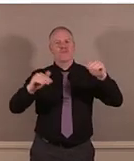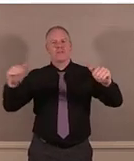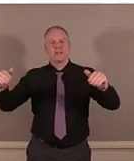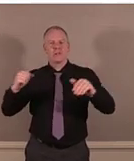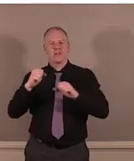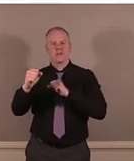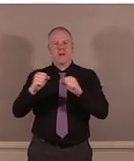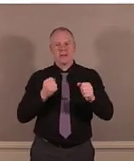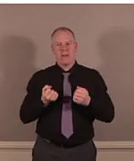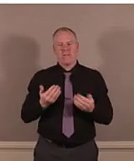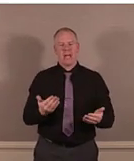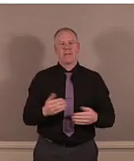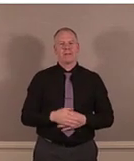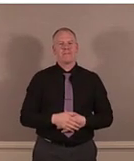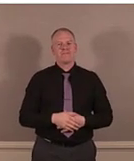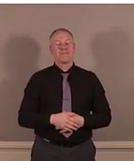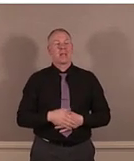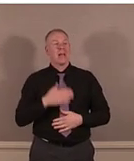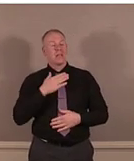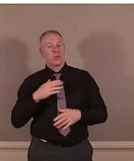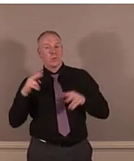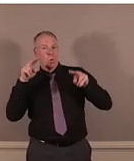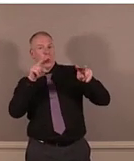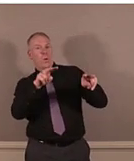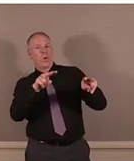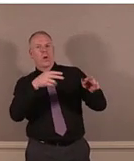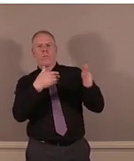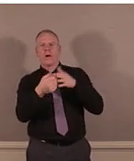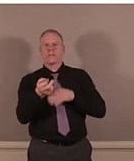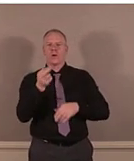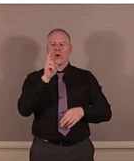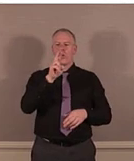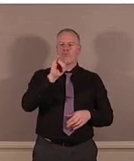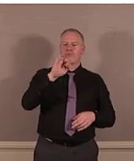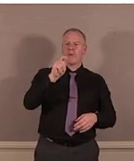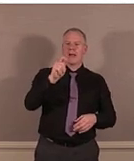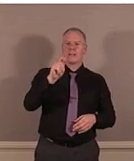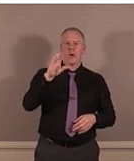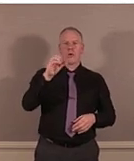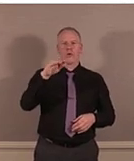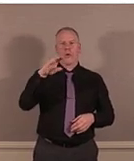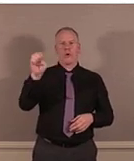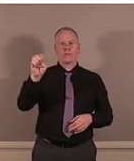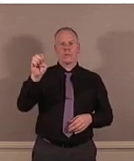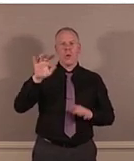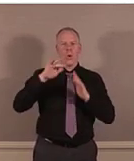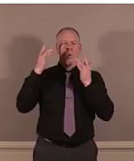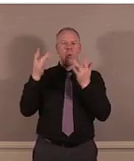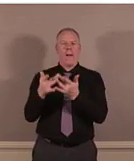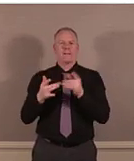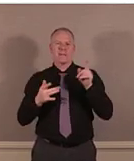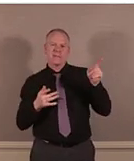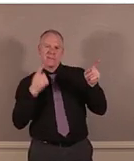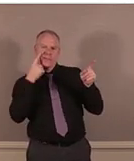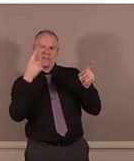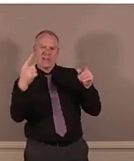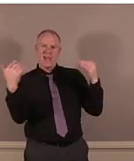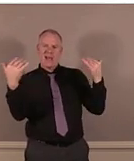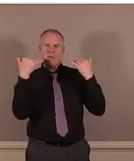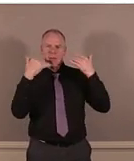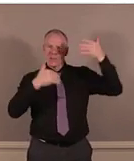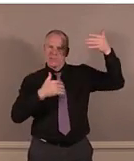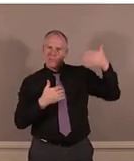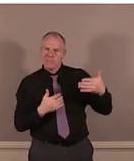available there. And just to give you a little look at the Right Course website, as you can see there, it provides information on